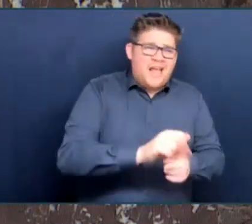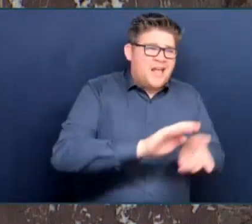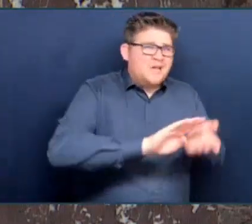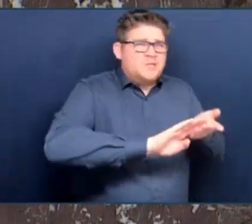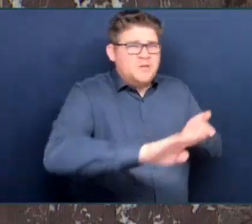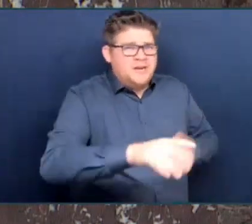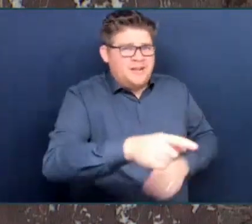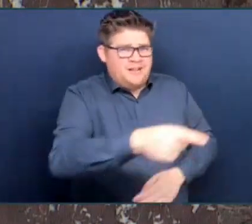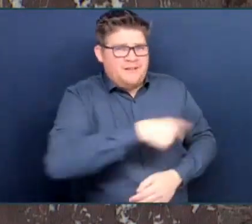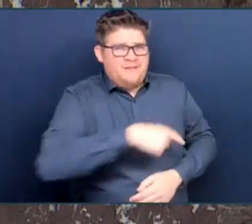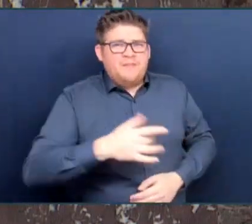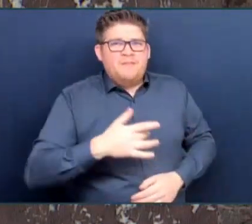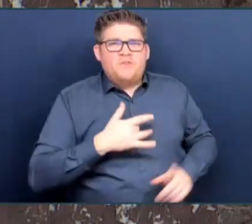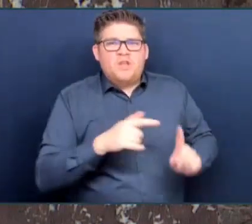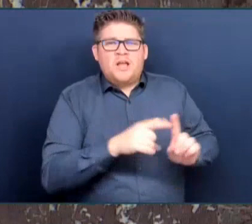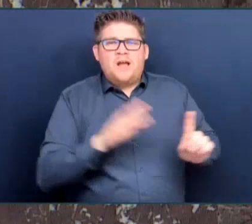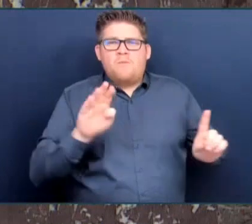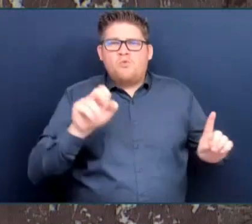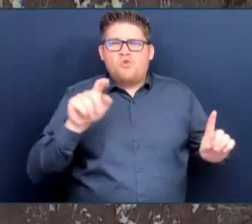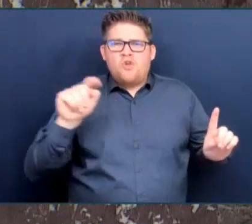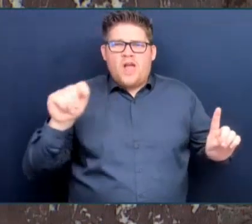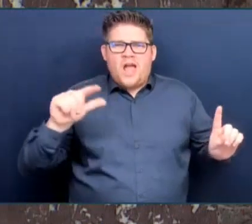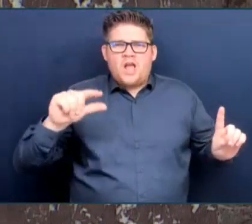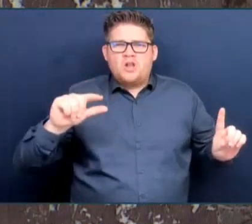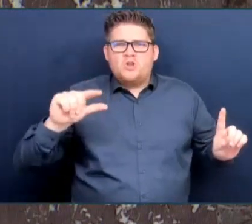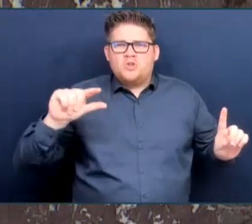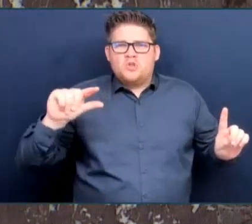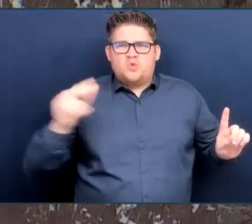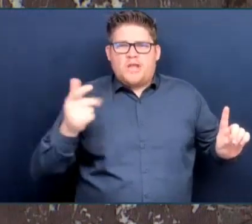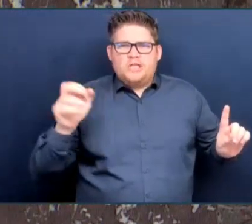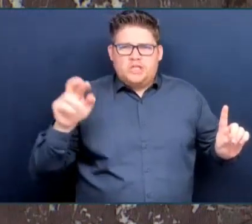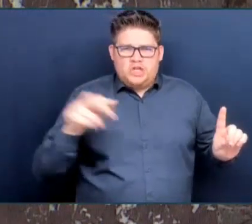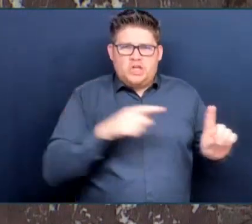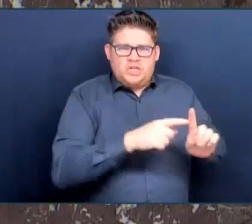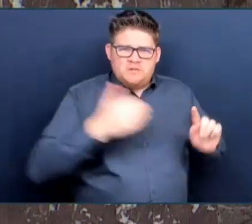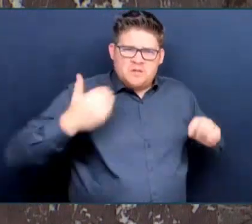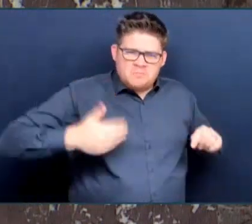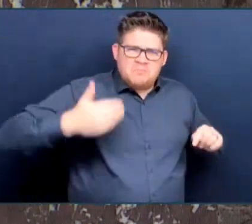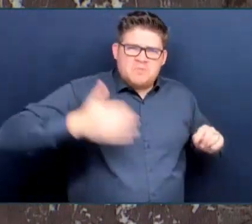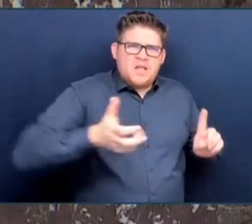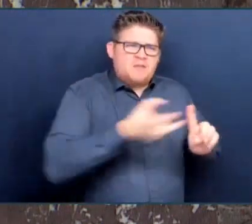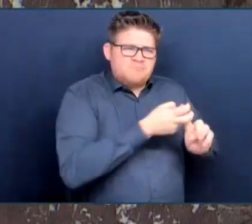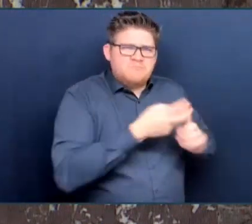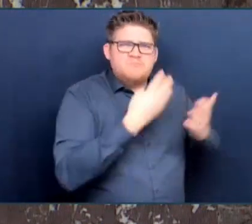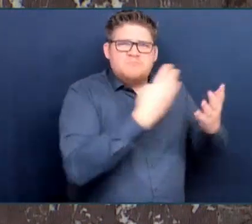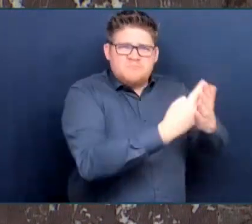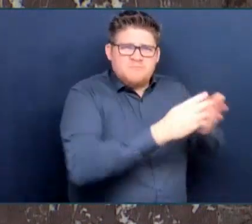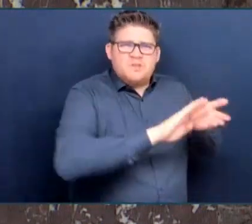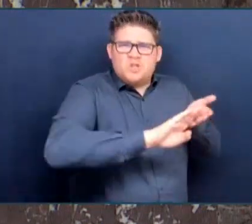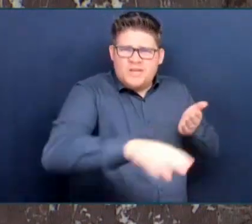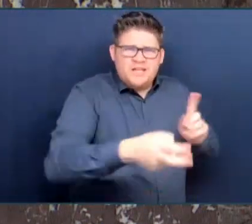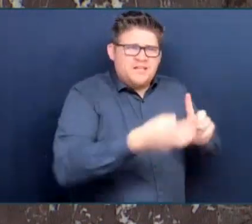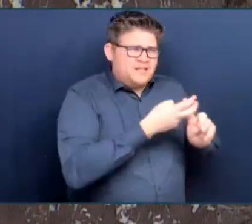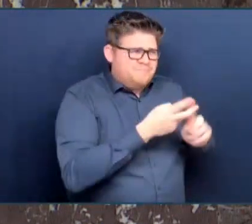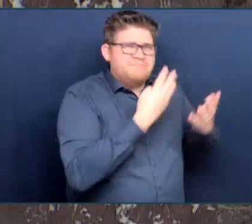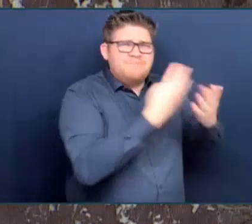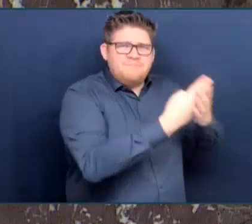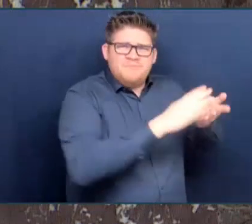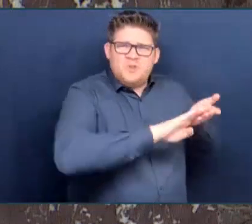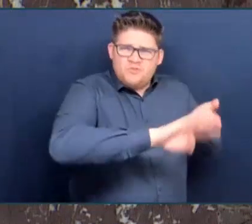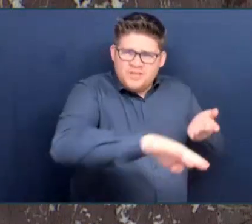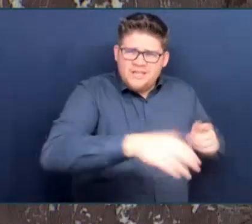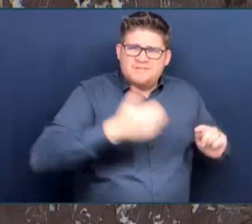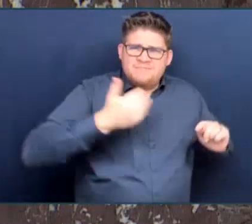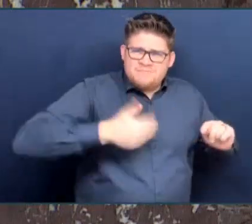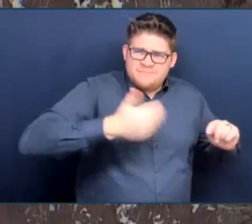communities. How much longer will communities like Nanaimo have to suffer the consequences of the soft